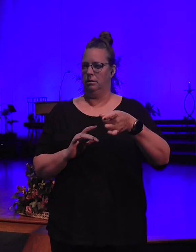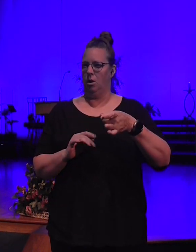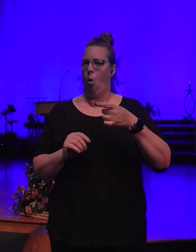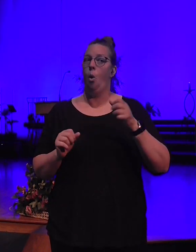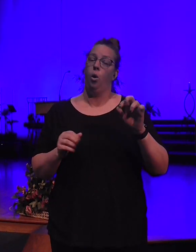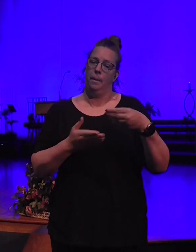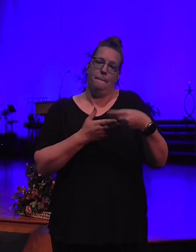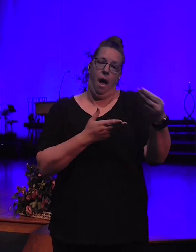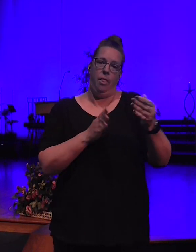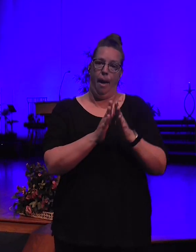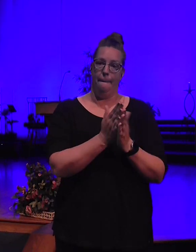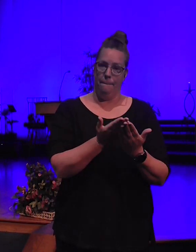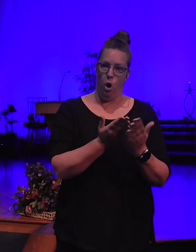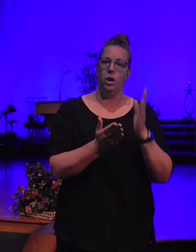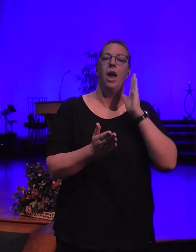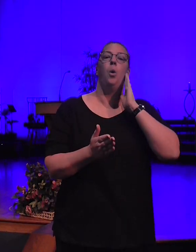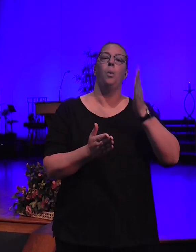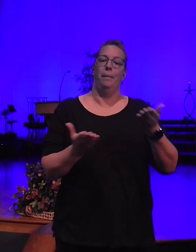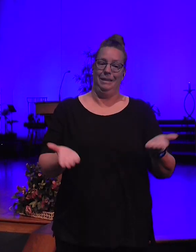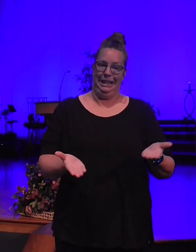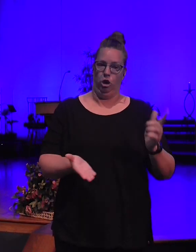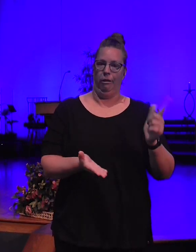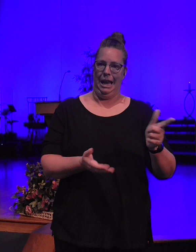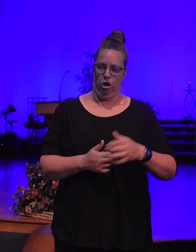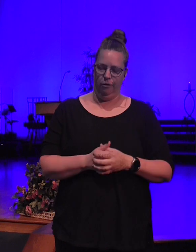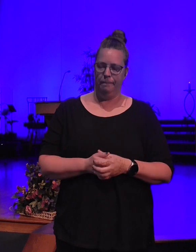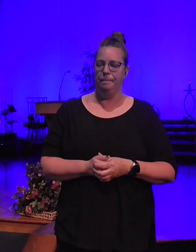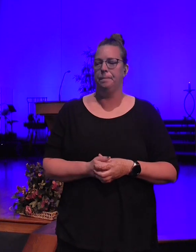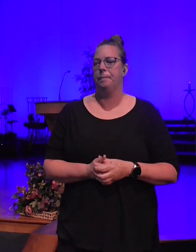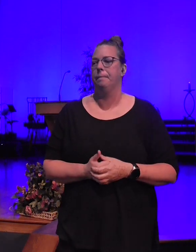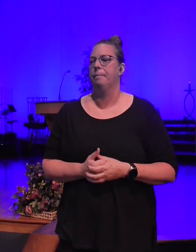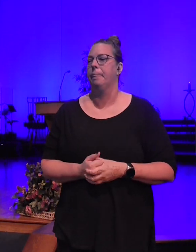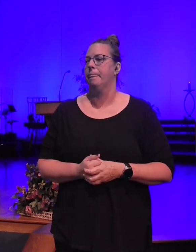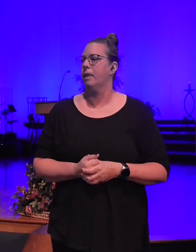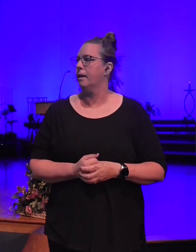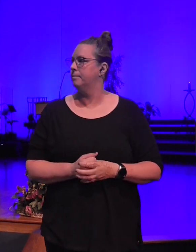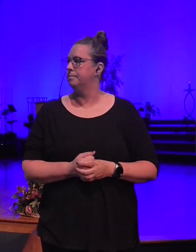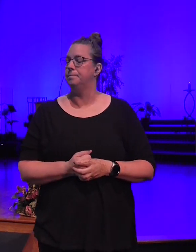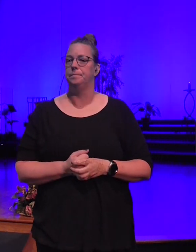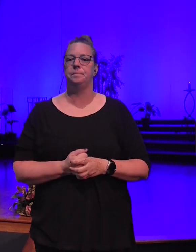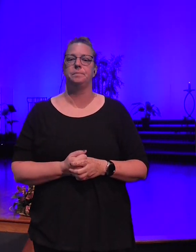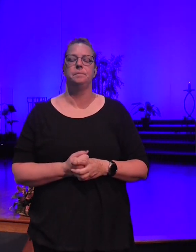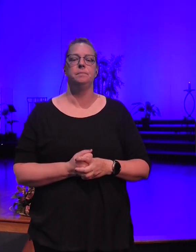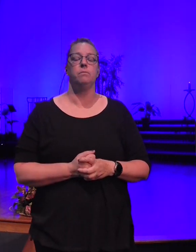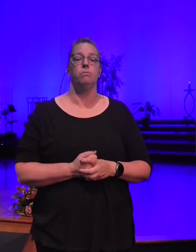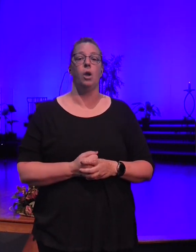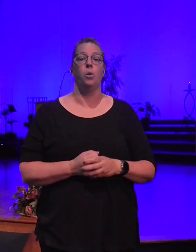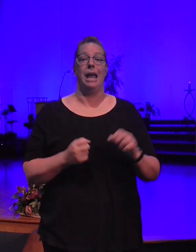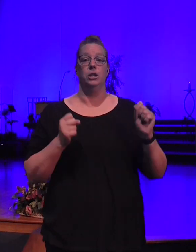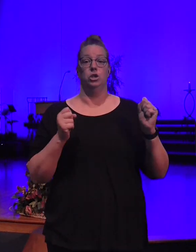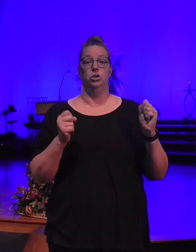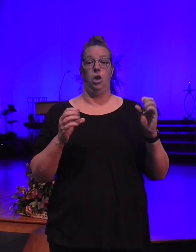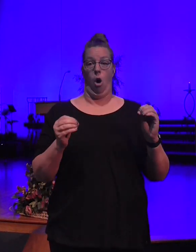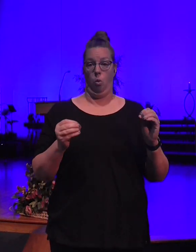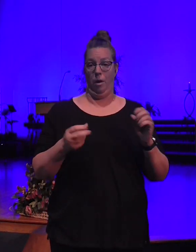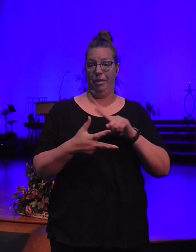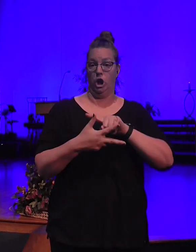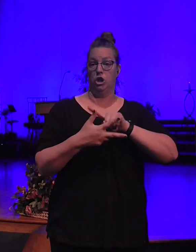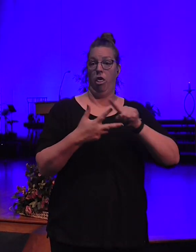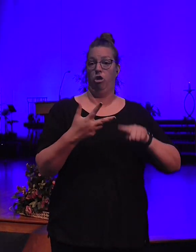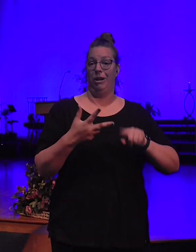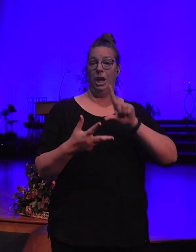get the book, and again, it will be here. So there are 3